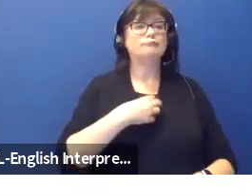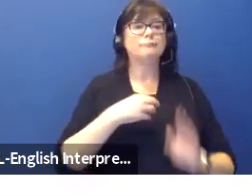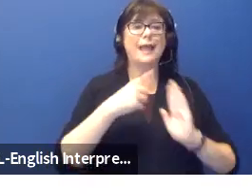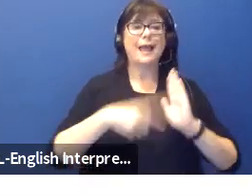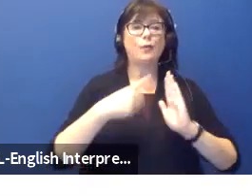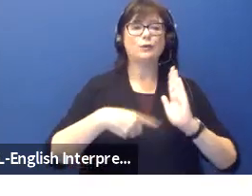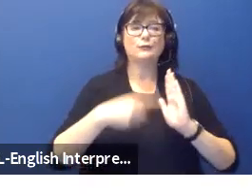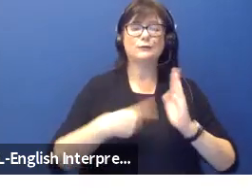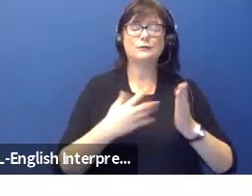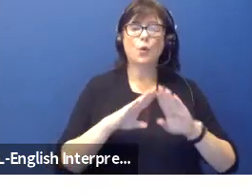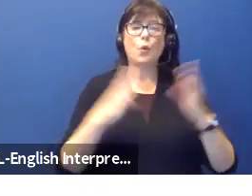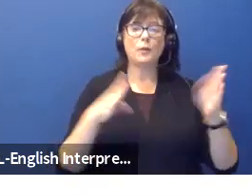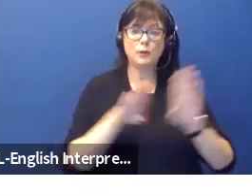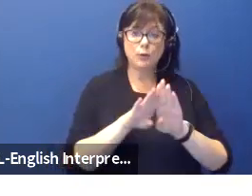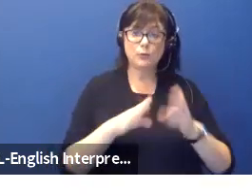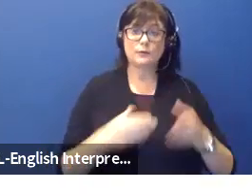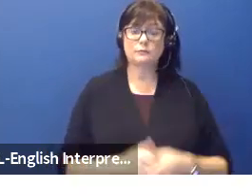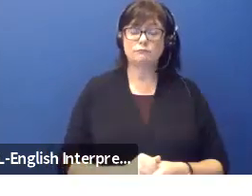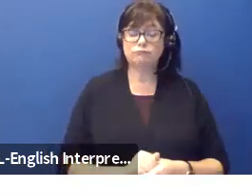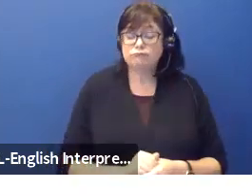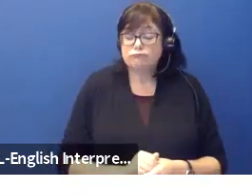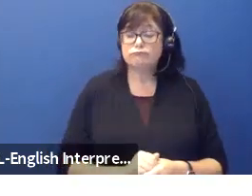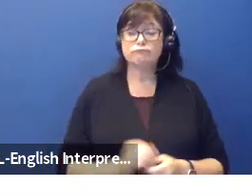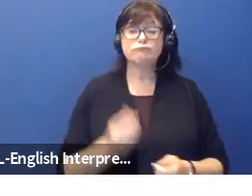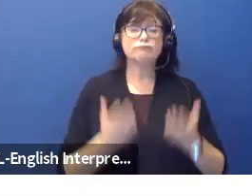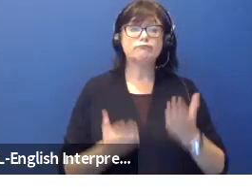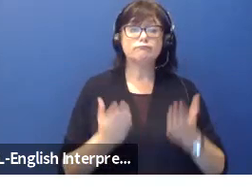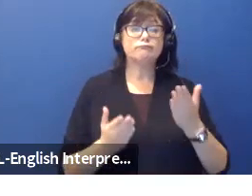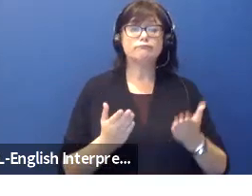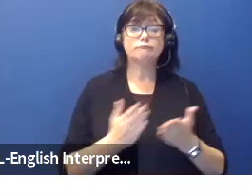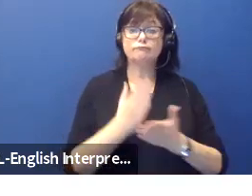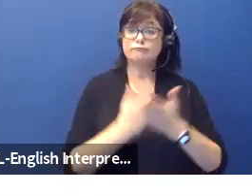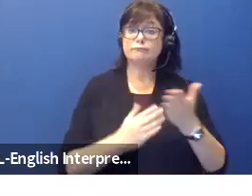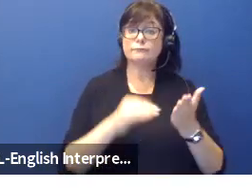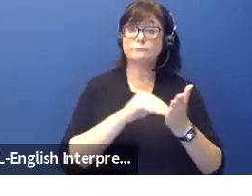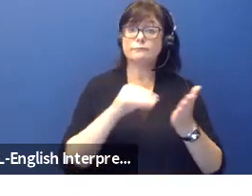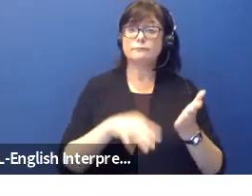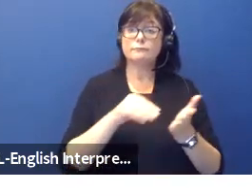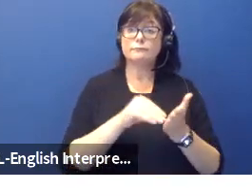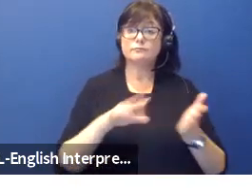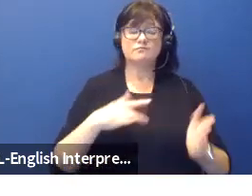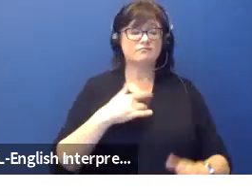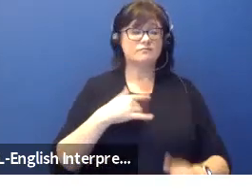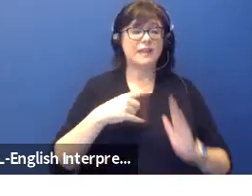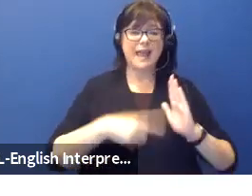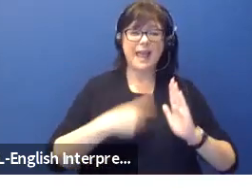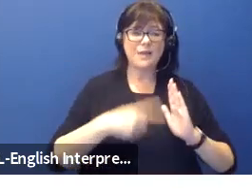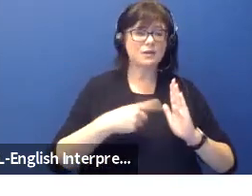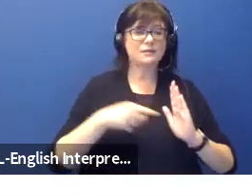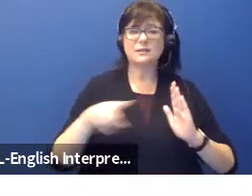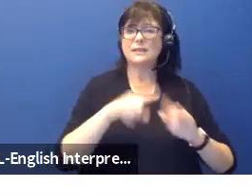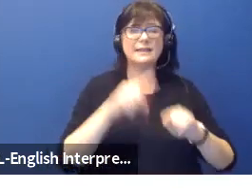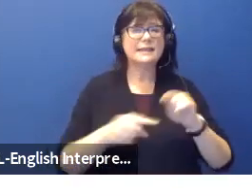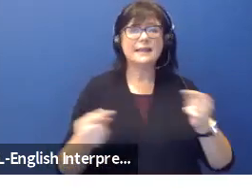there a number of learners who or don't feel your hours of operation are meeting their needs? You might